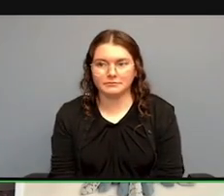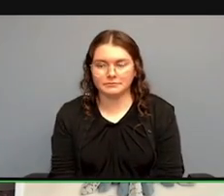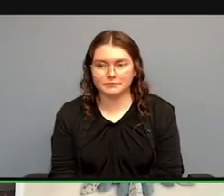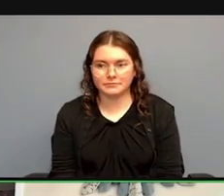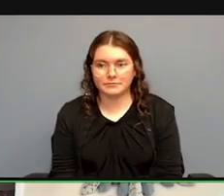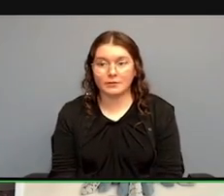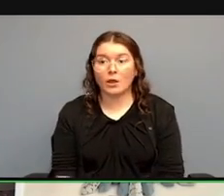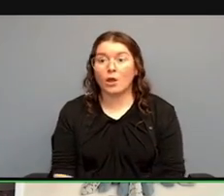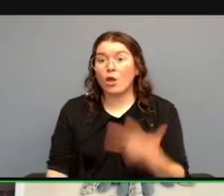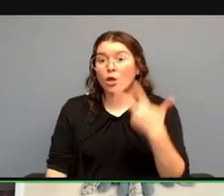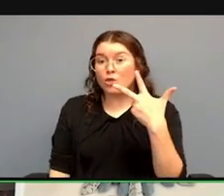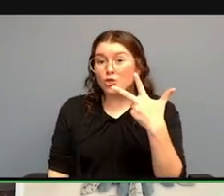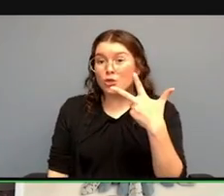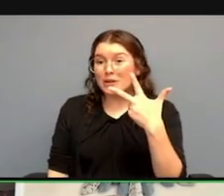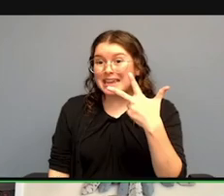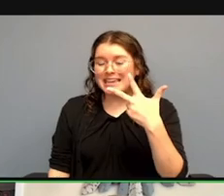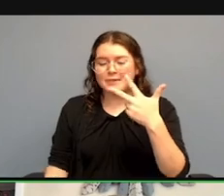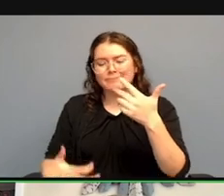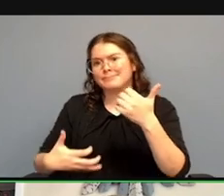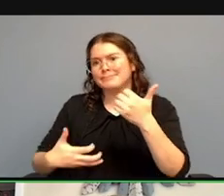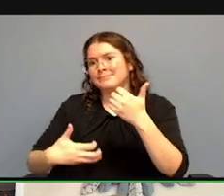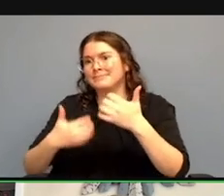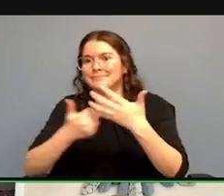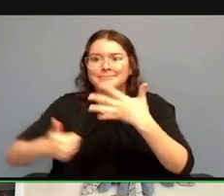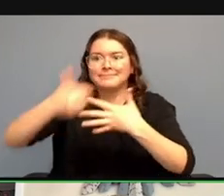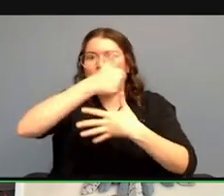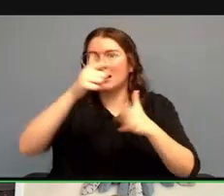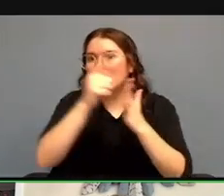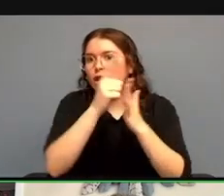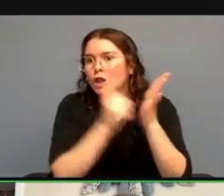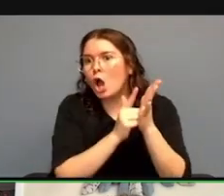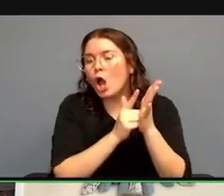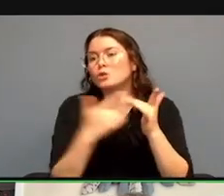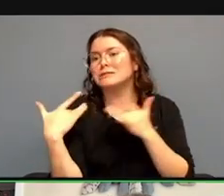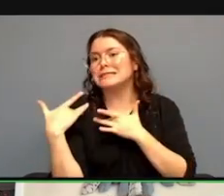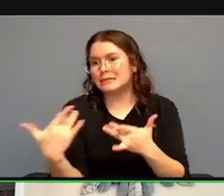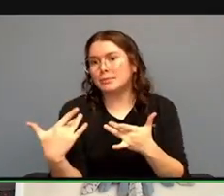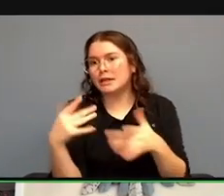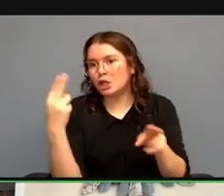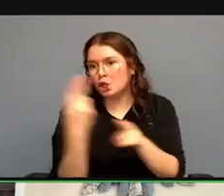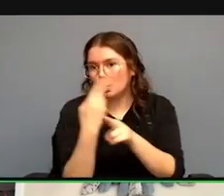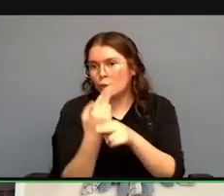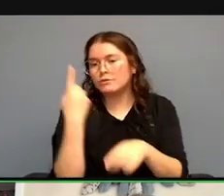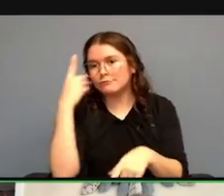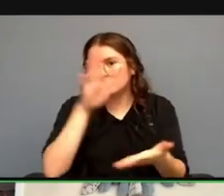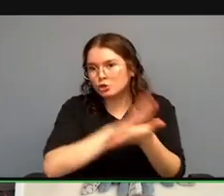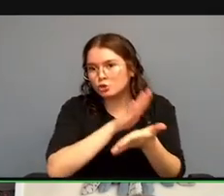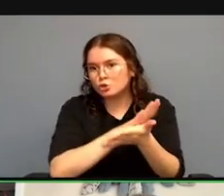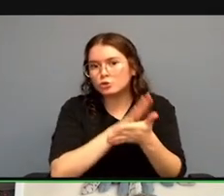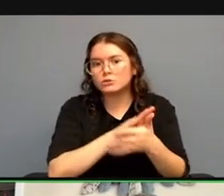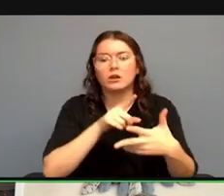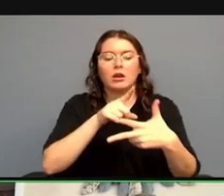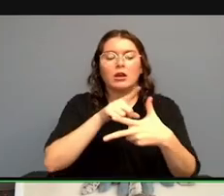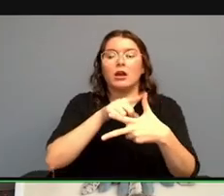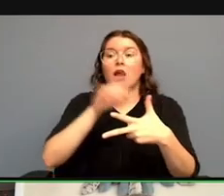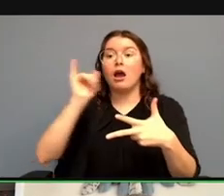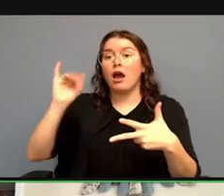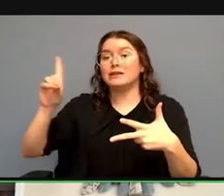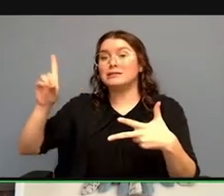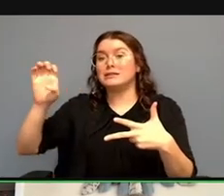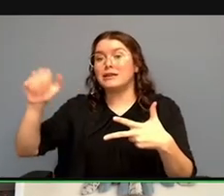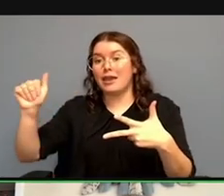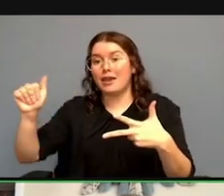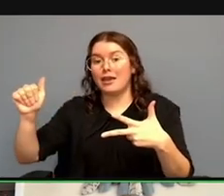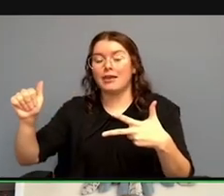The three main laws that we typically interact with schools, IDEA, that